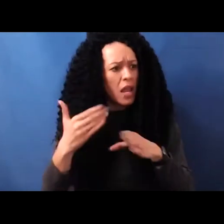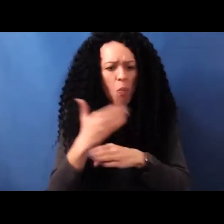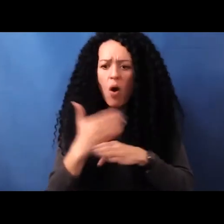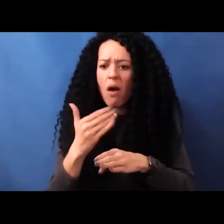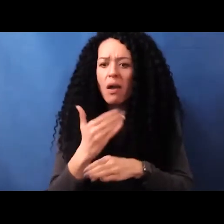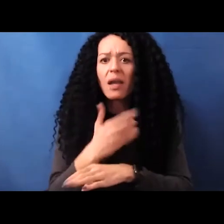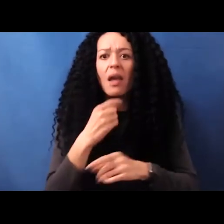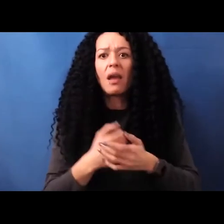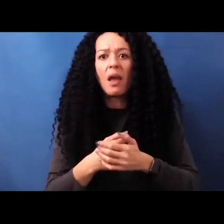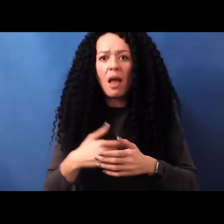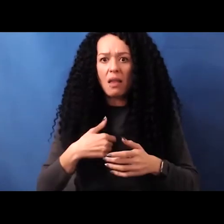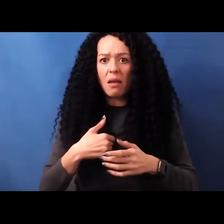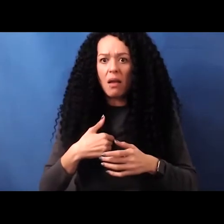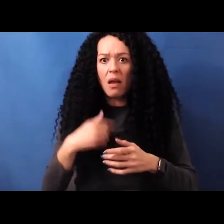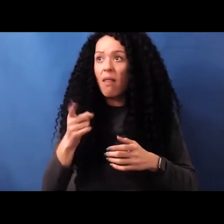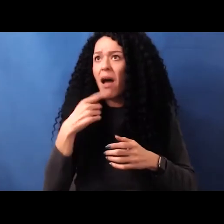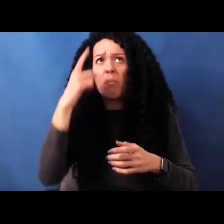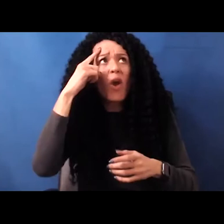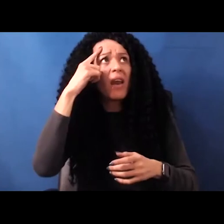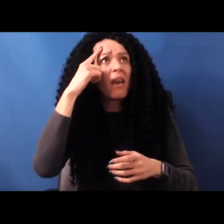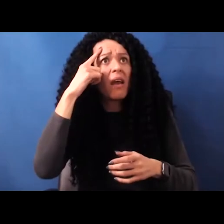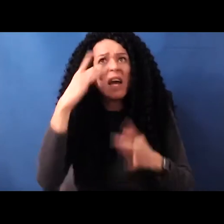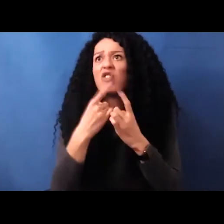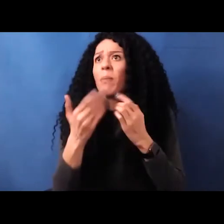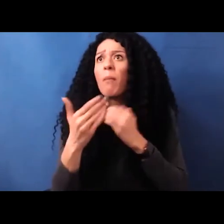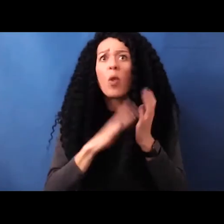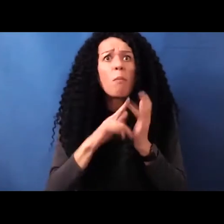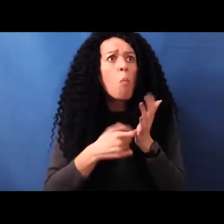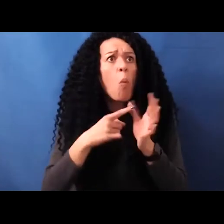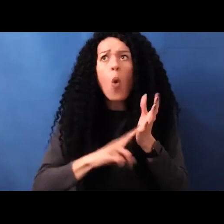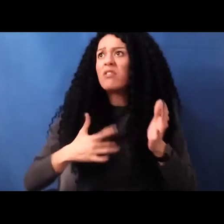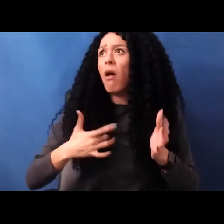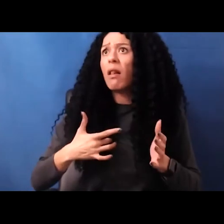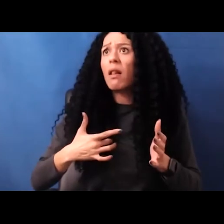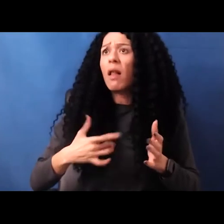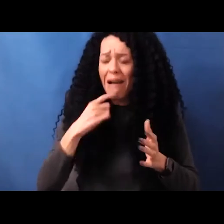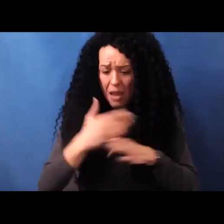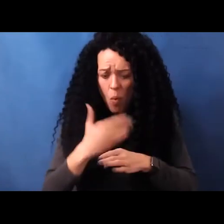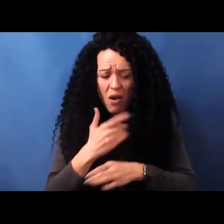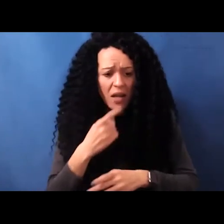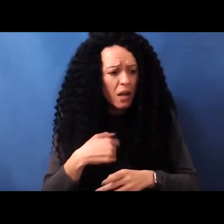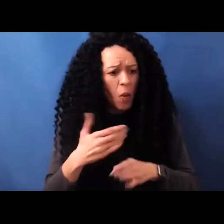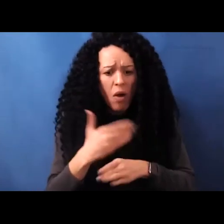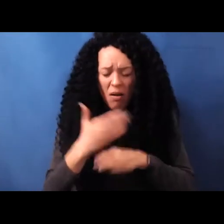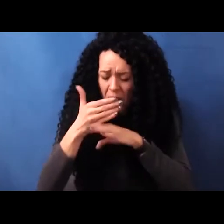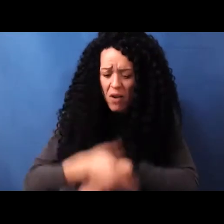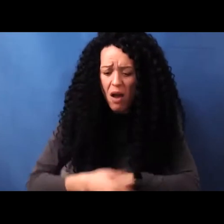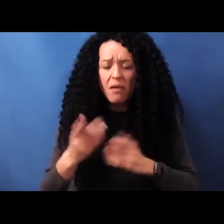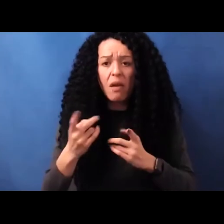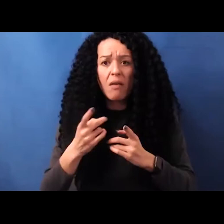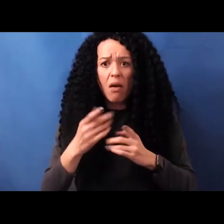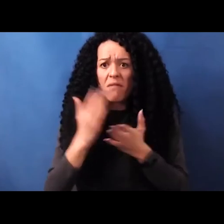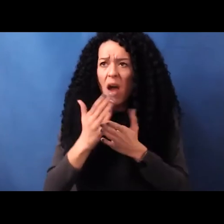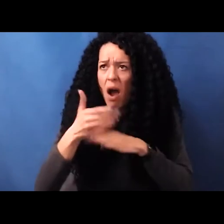I am working, that brain is something more than mortal. I am working very hard,